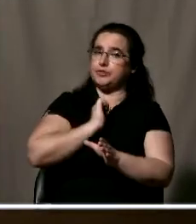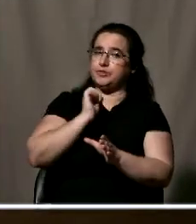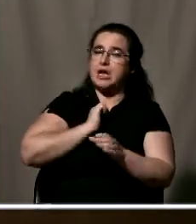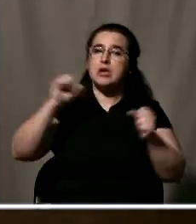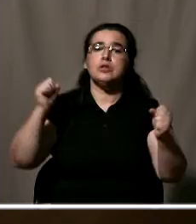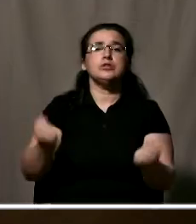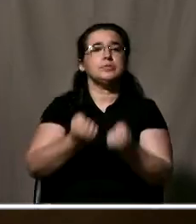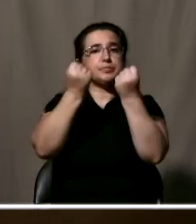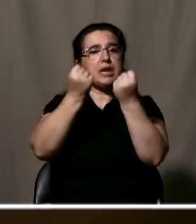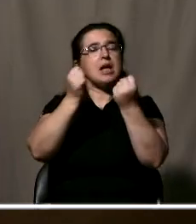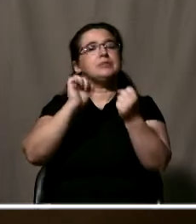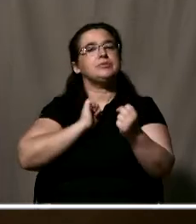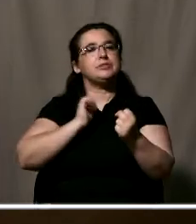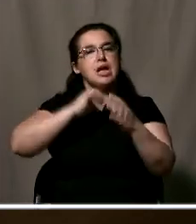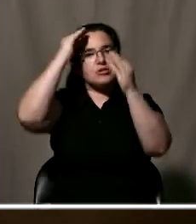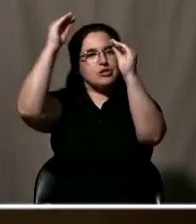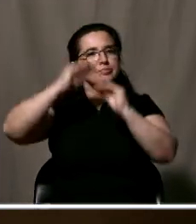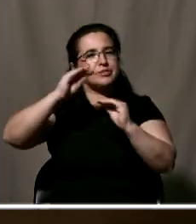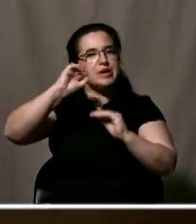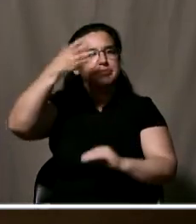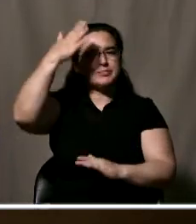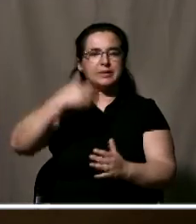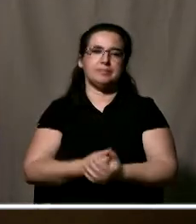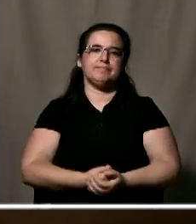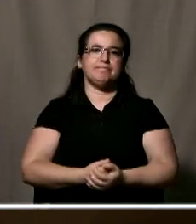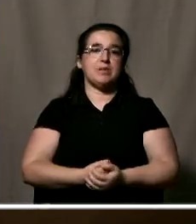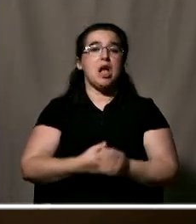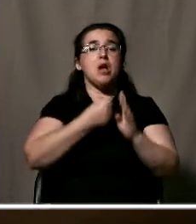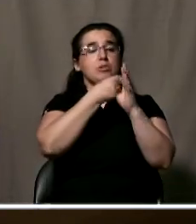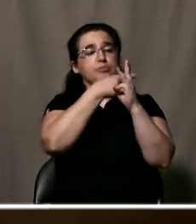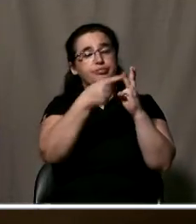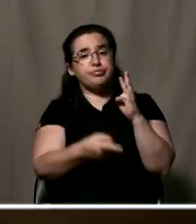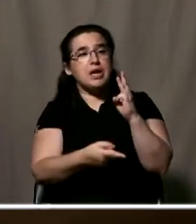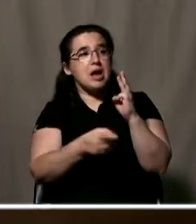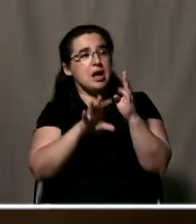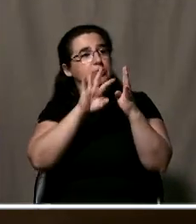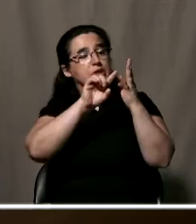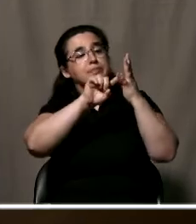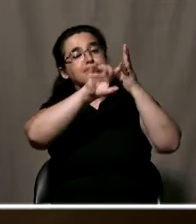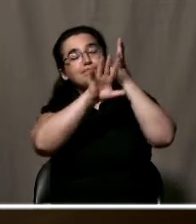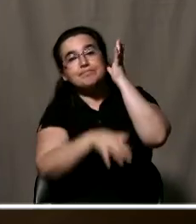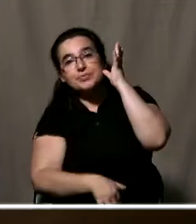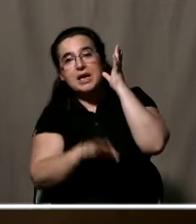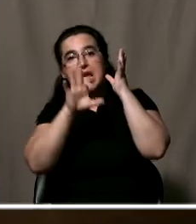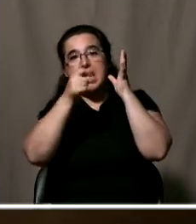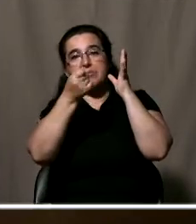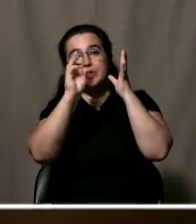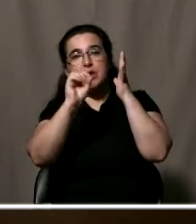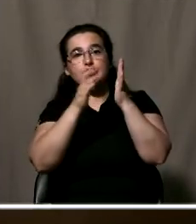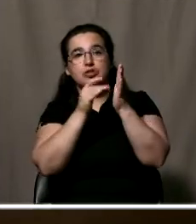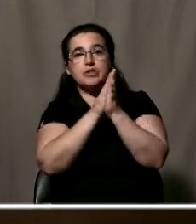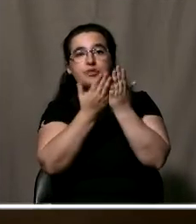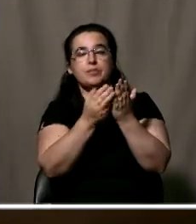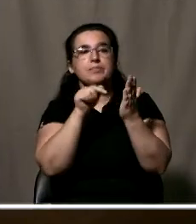high priest. O nosso sumo sacerdote. The rest of the book of Hebrews. O resto do livro de Hebreus. Tells you the benefits of understanding Christ's high